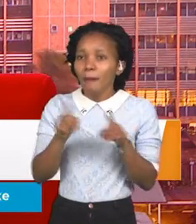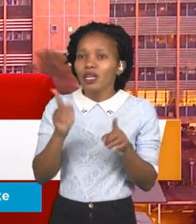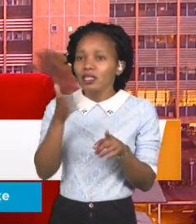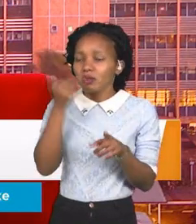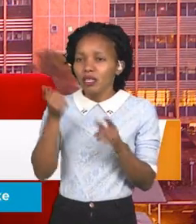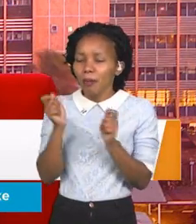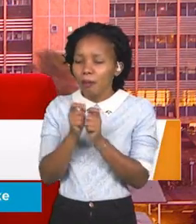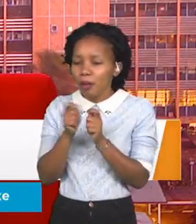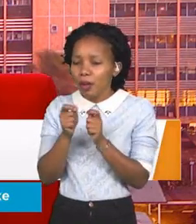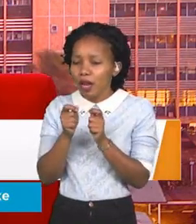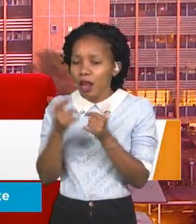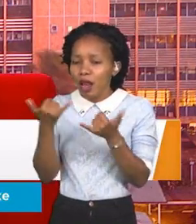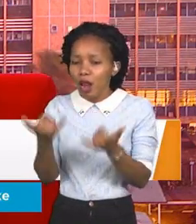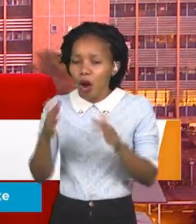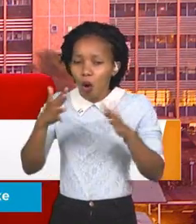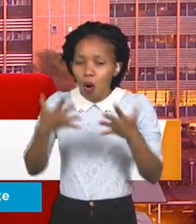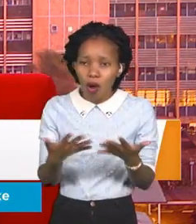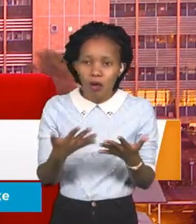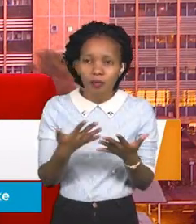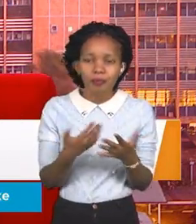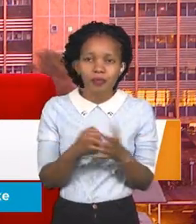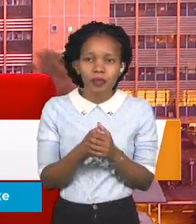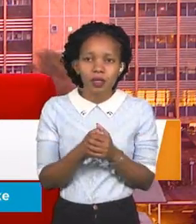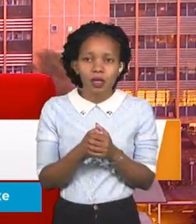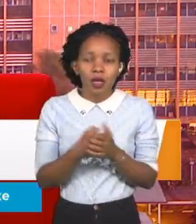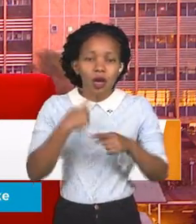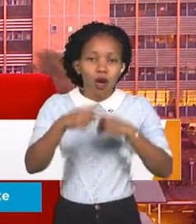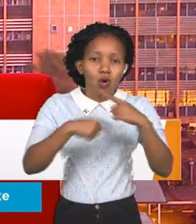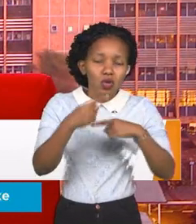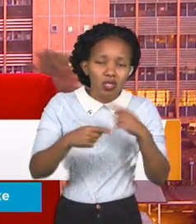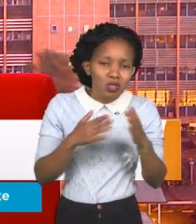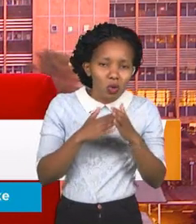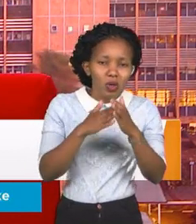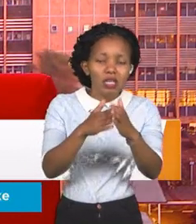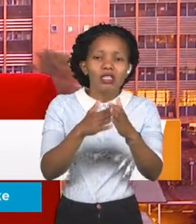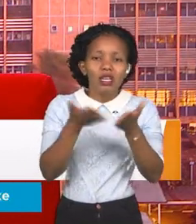you hurt someone's feelings now or continue